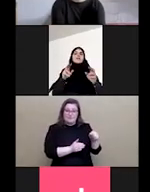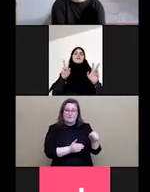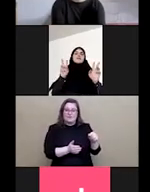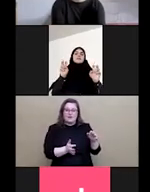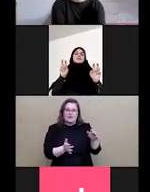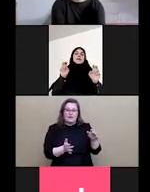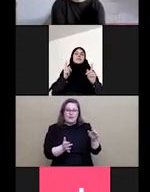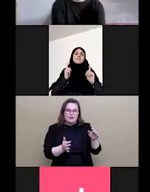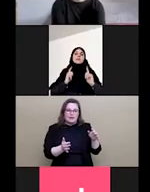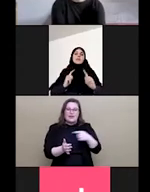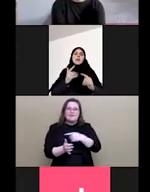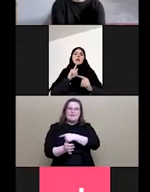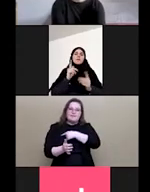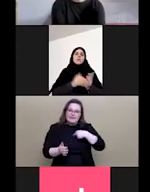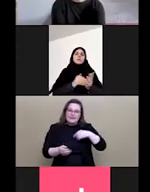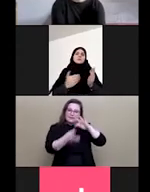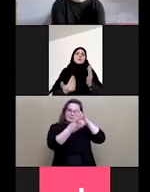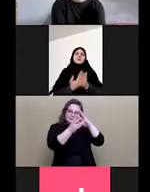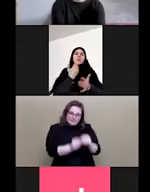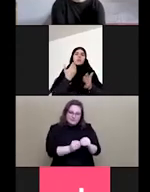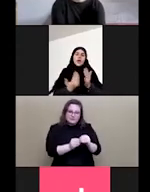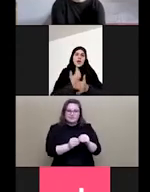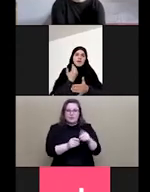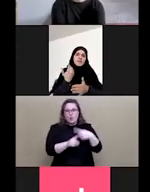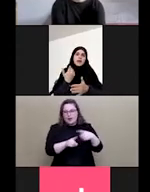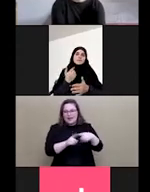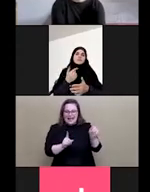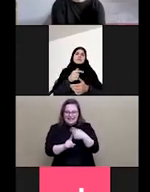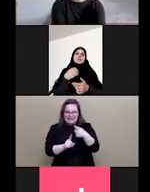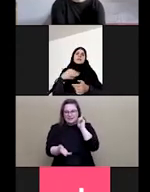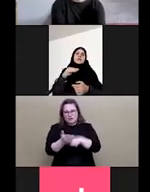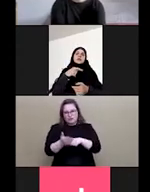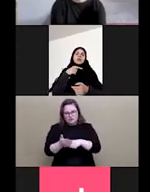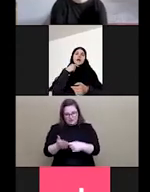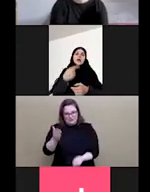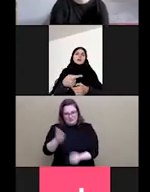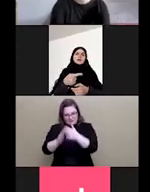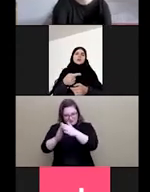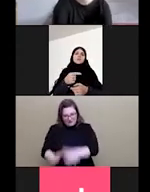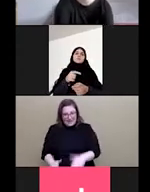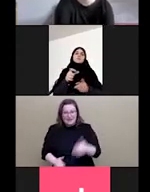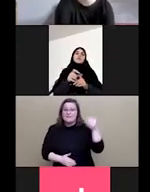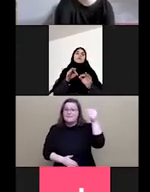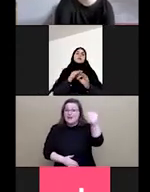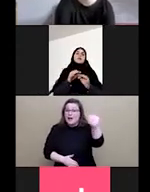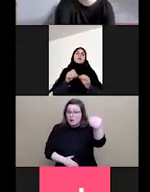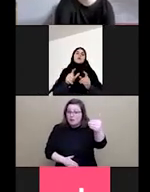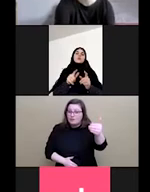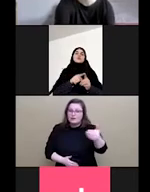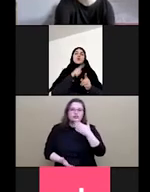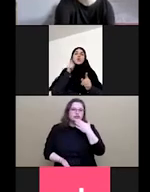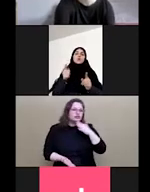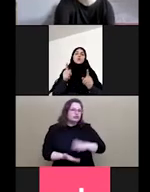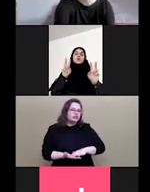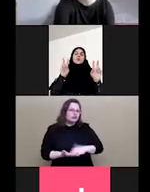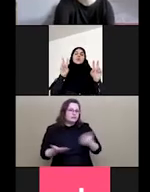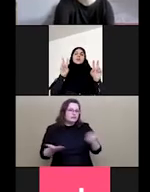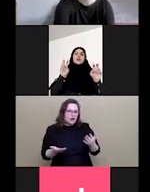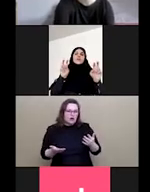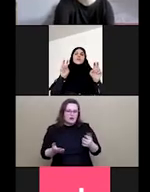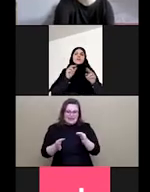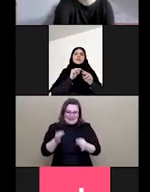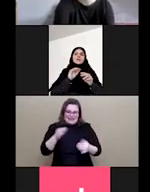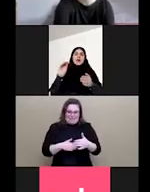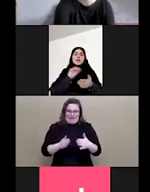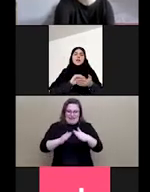when we design the peace building initiatives in the future, it would be very useful to define peace in a